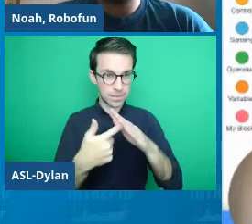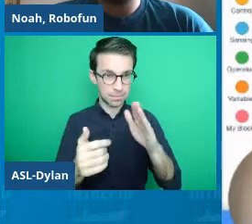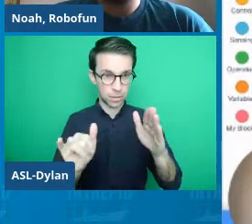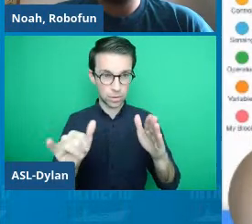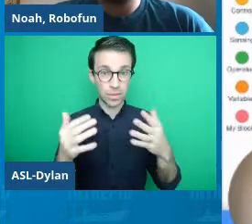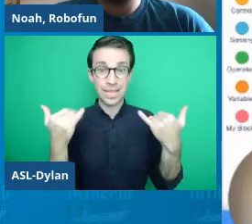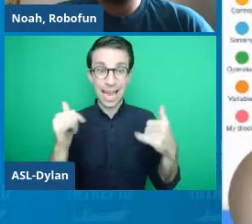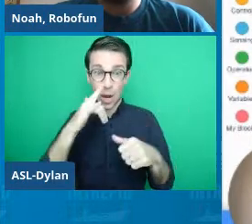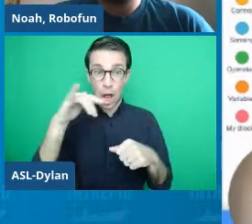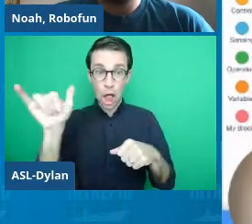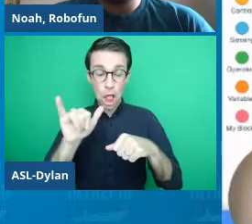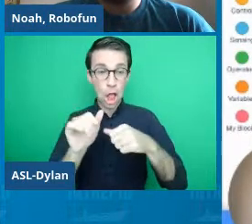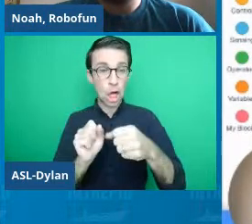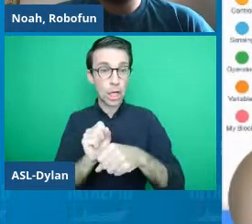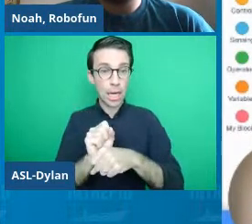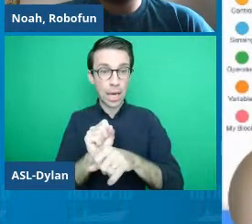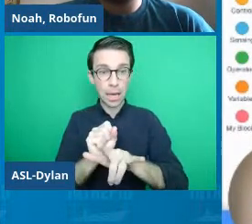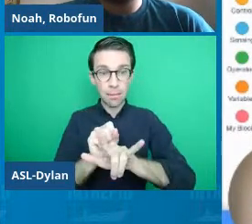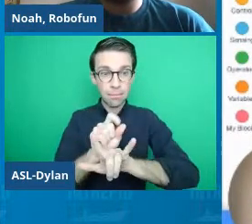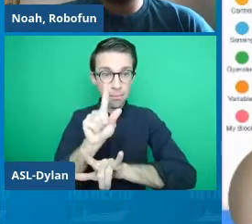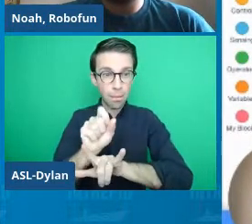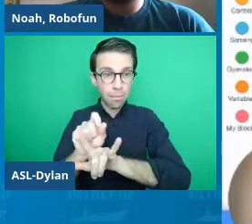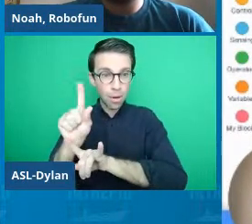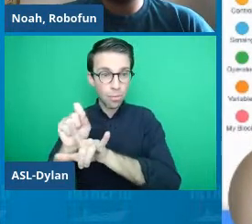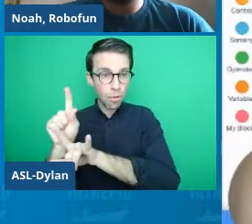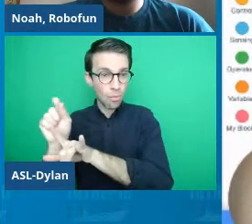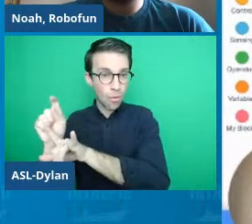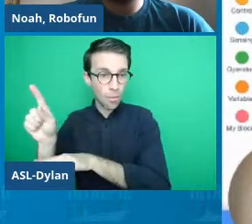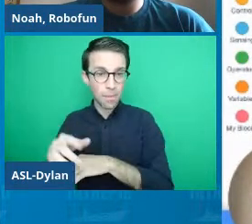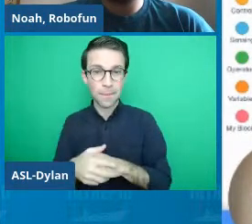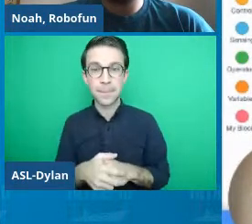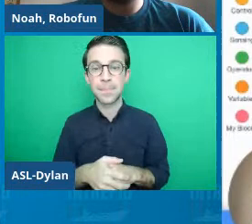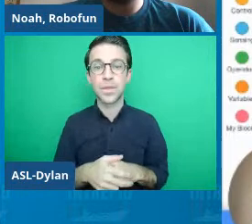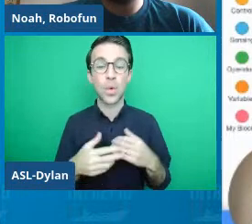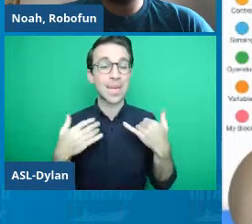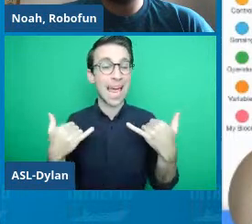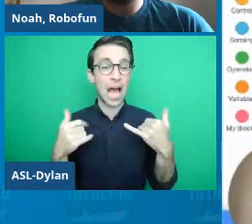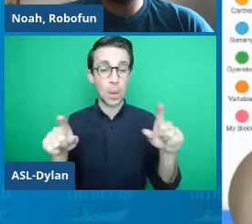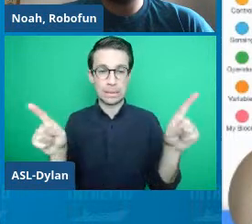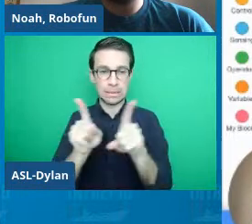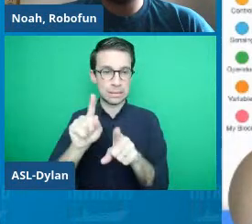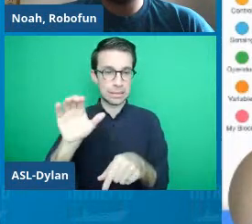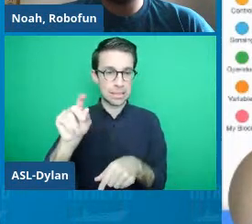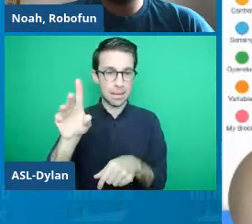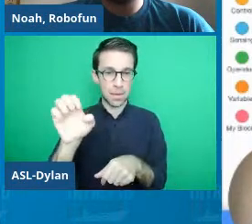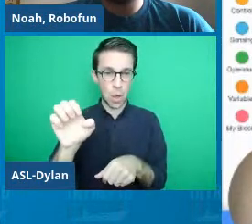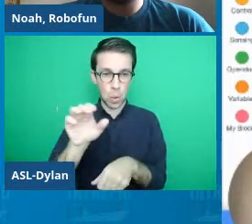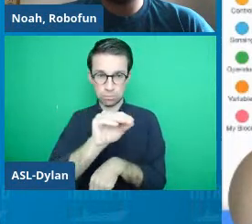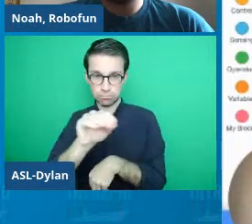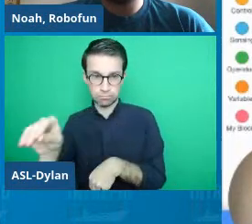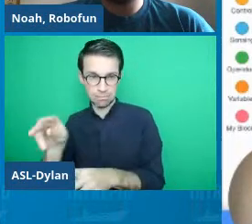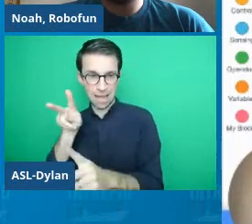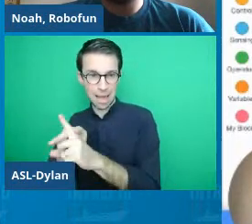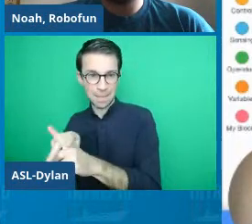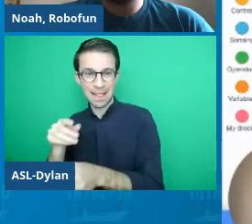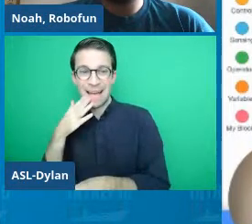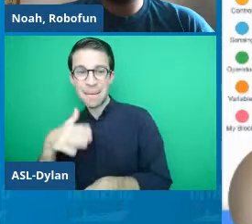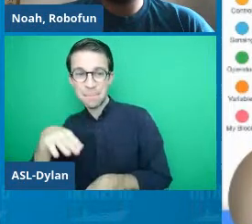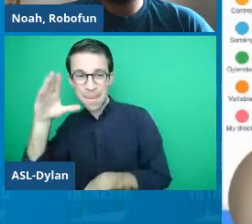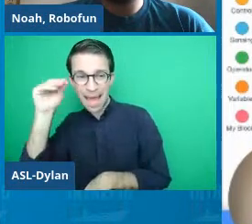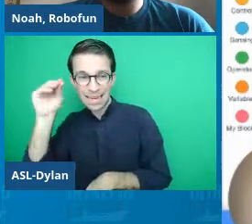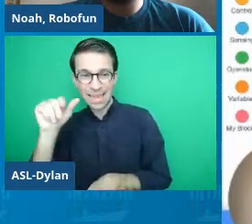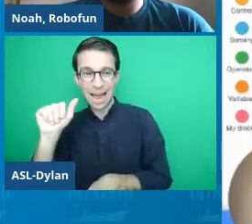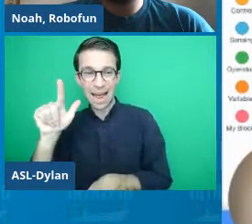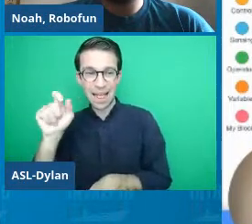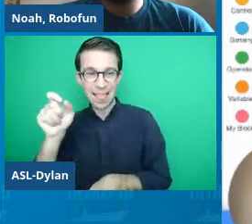Great. This is doing well so far. Now I want to take the same code and I want to bring it into the bad guy laser. So I'm going